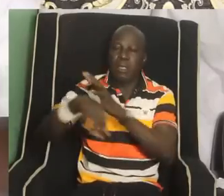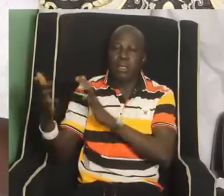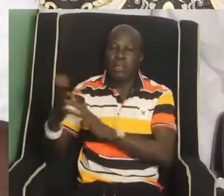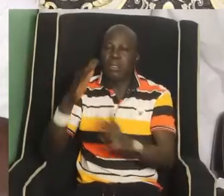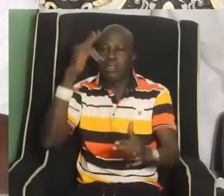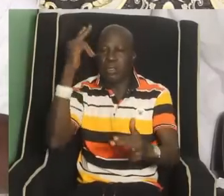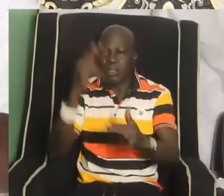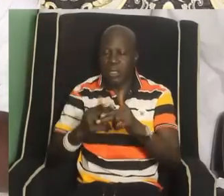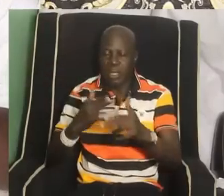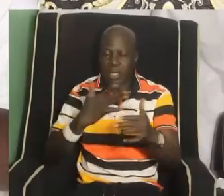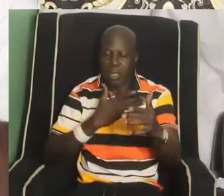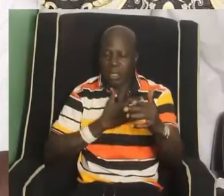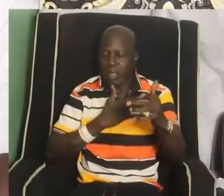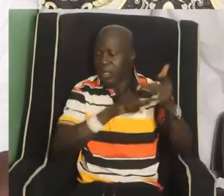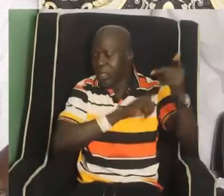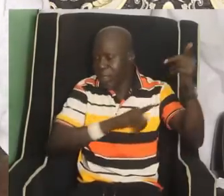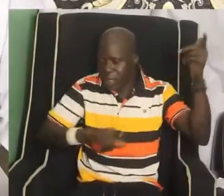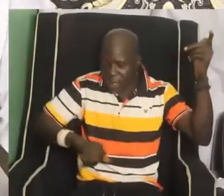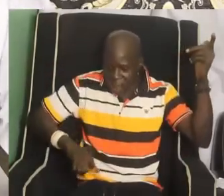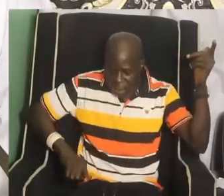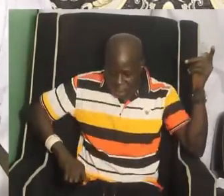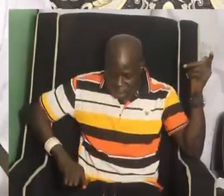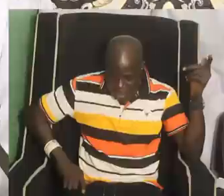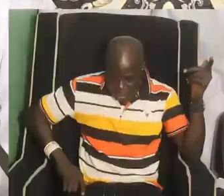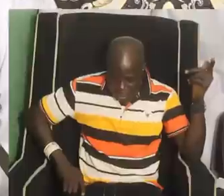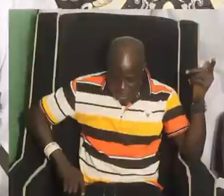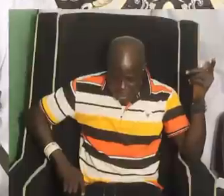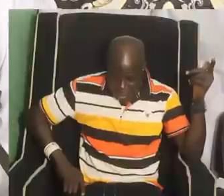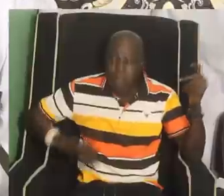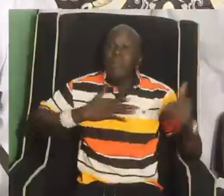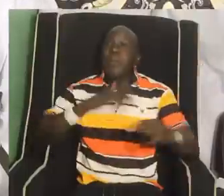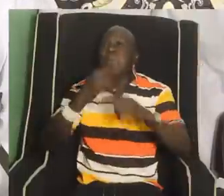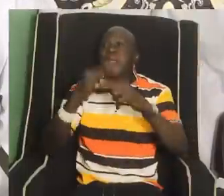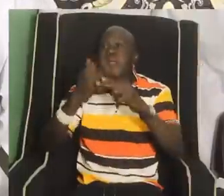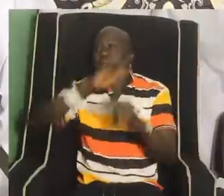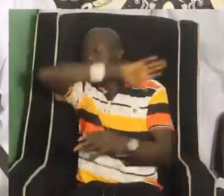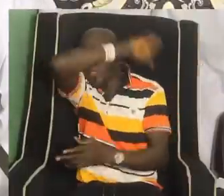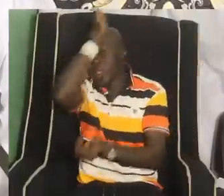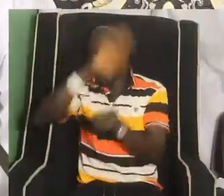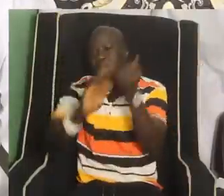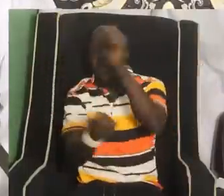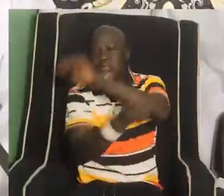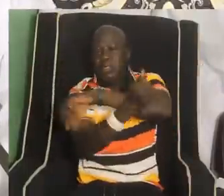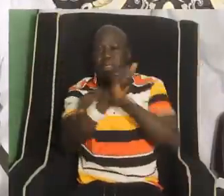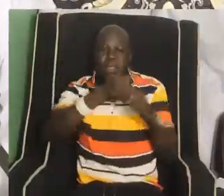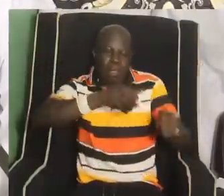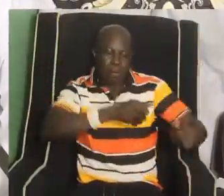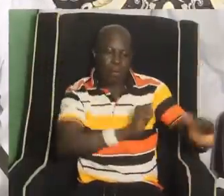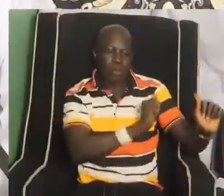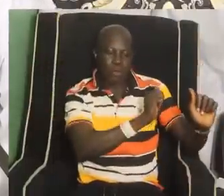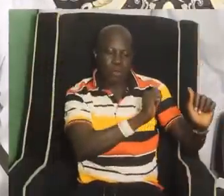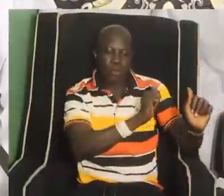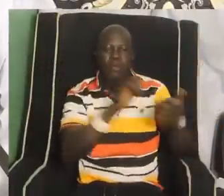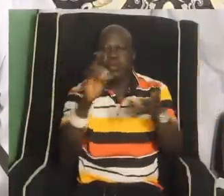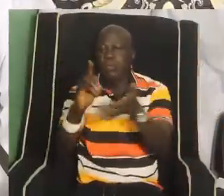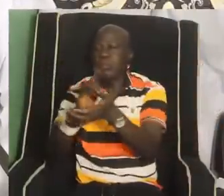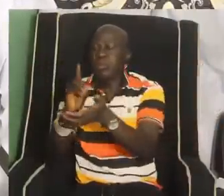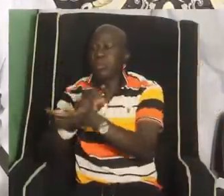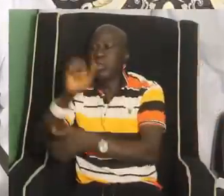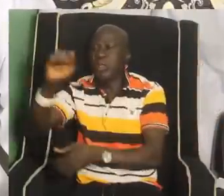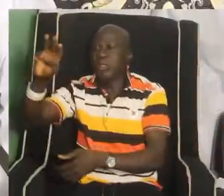Jesu Olua wa. Amen. Jesus mighty name. Oruko mi o yi pada. My name never changed. Apostle is apostle